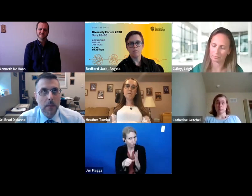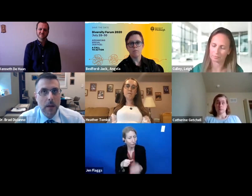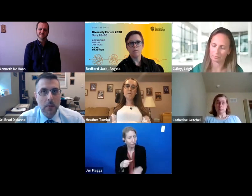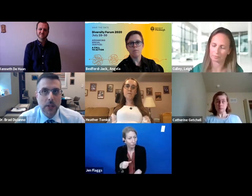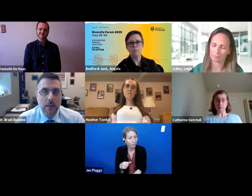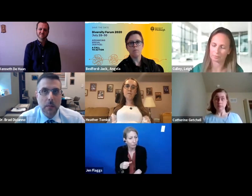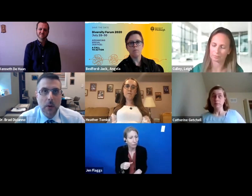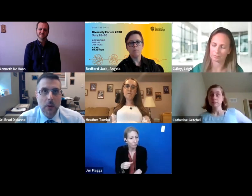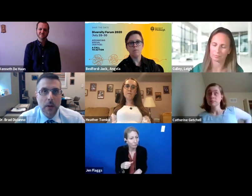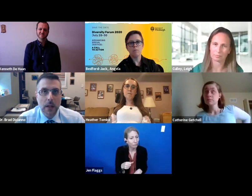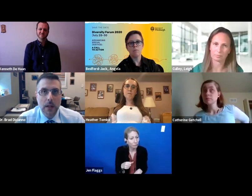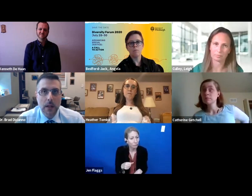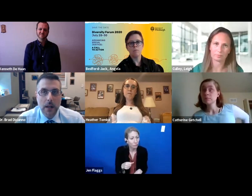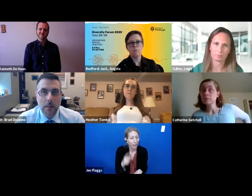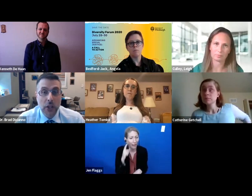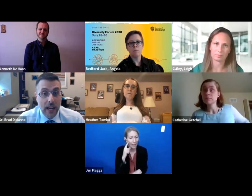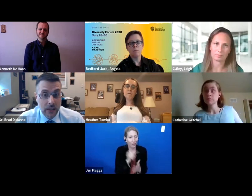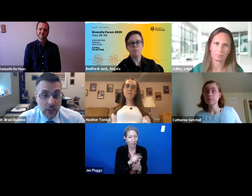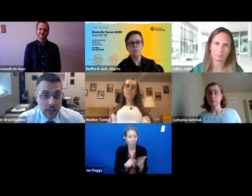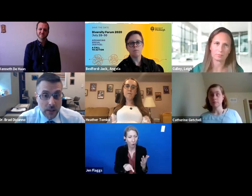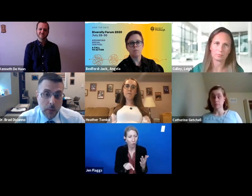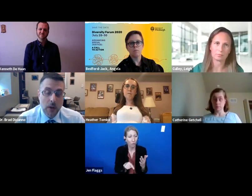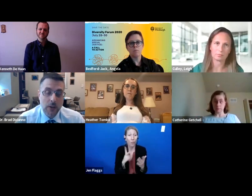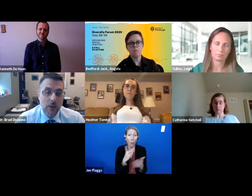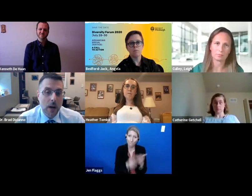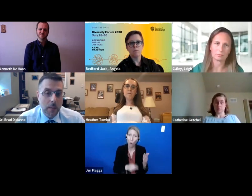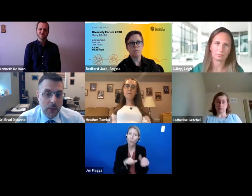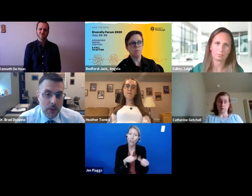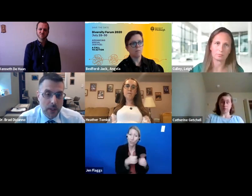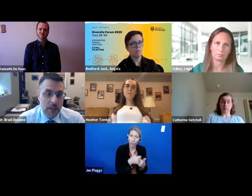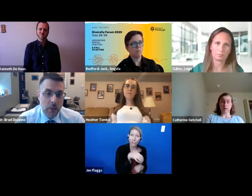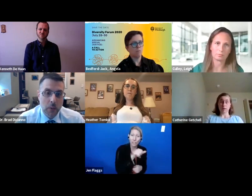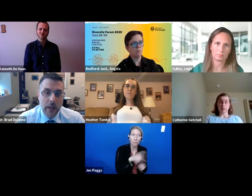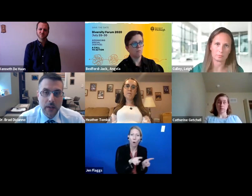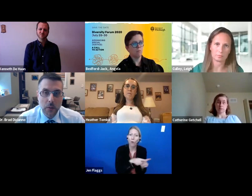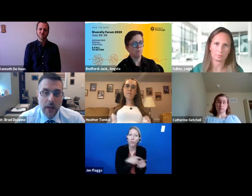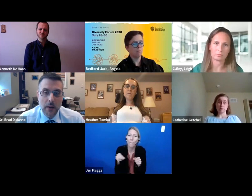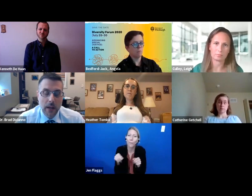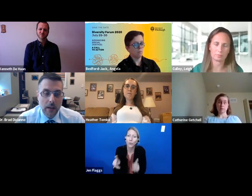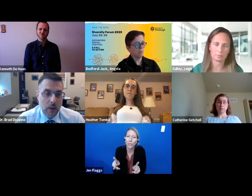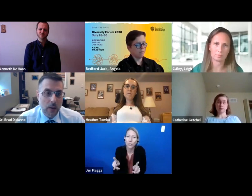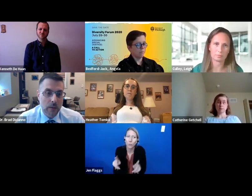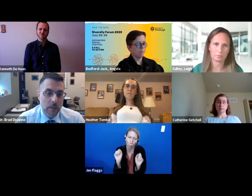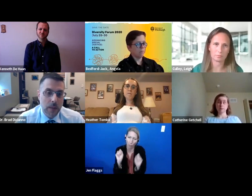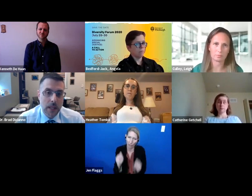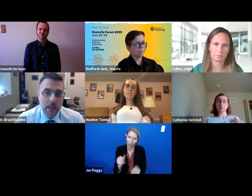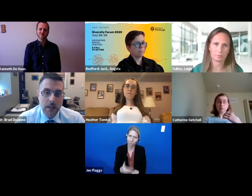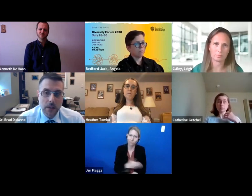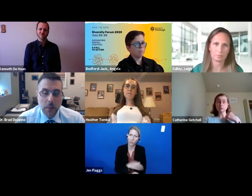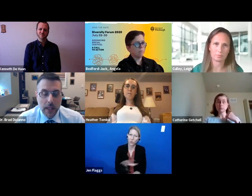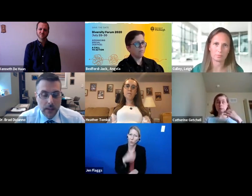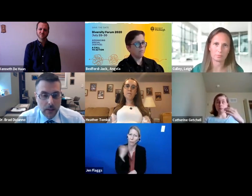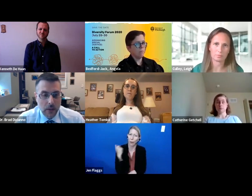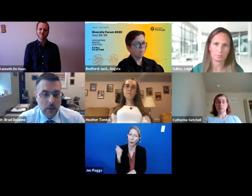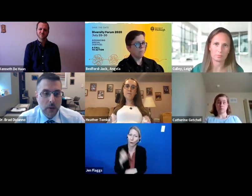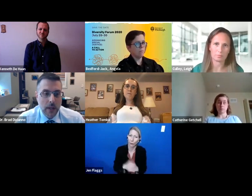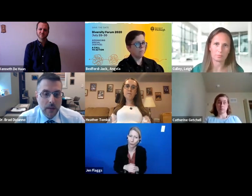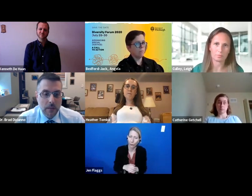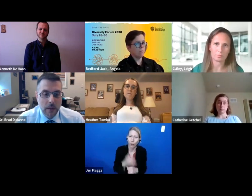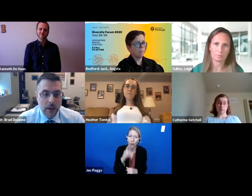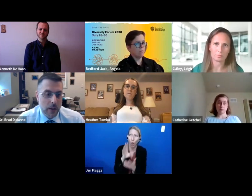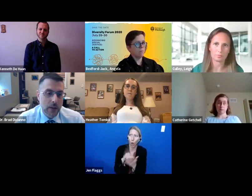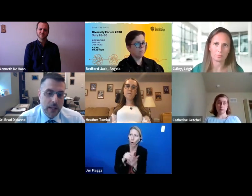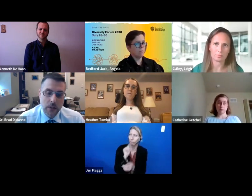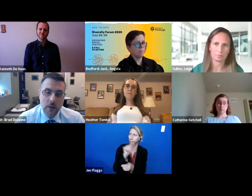think they present both challenges, but also opportunities where we can do better and learn from some places that are